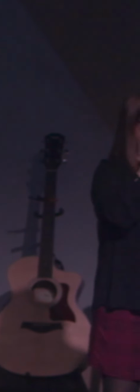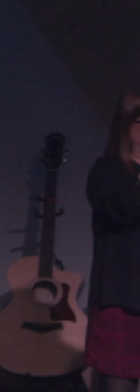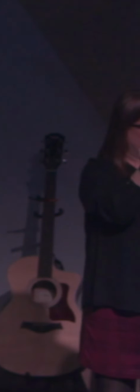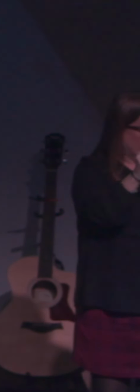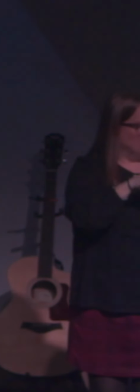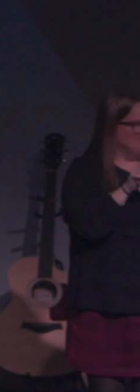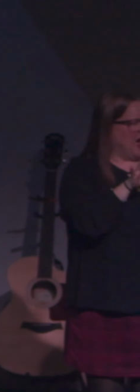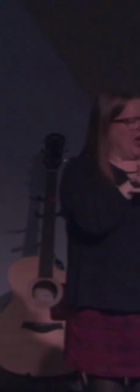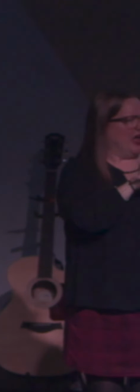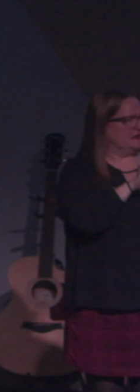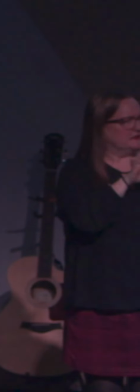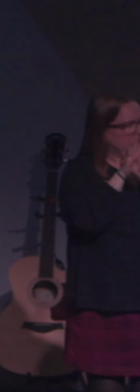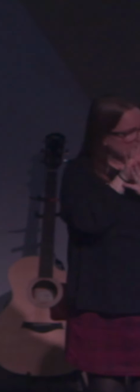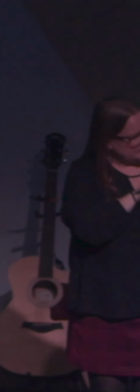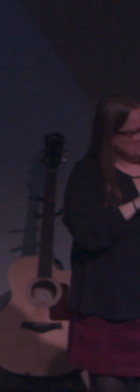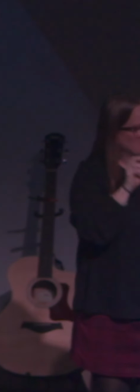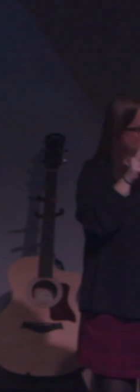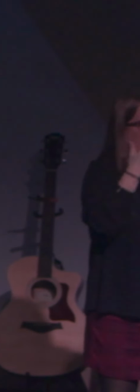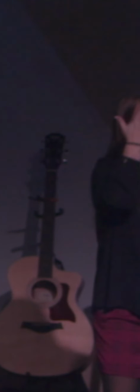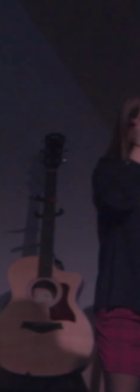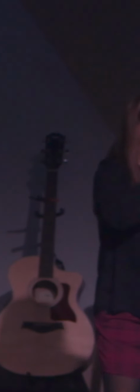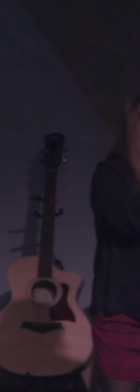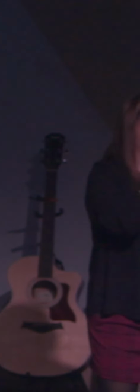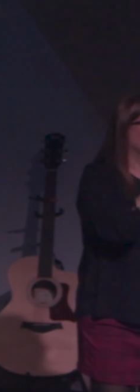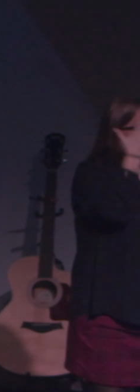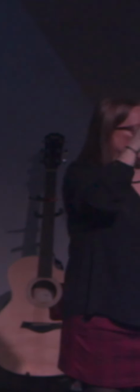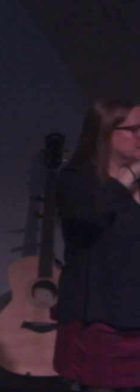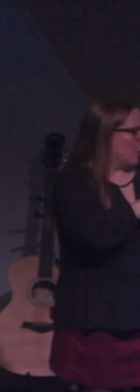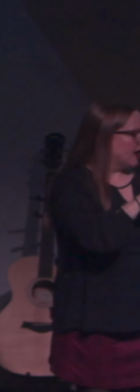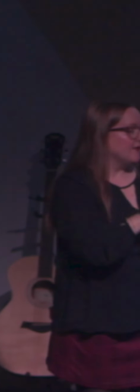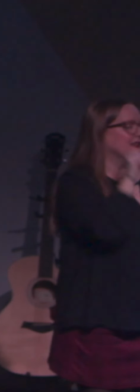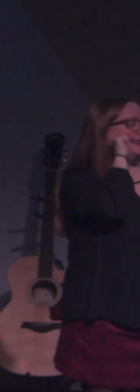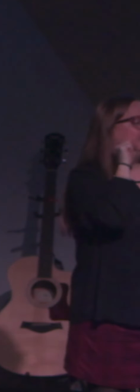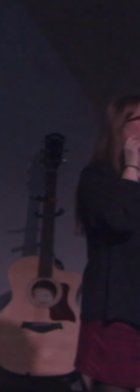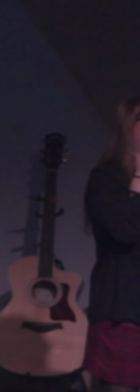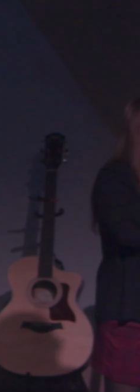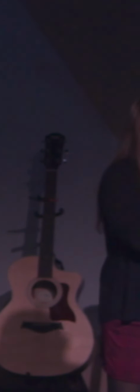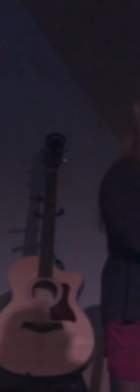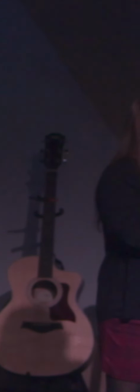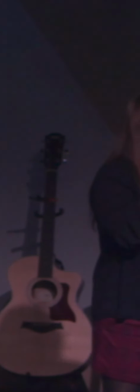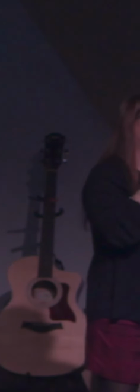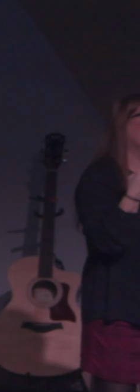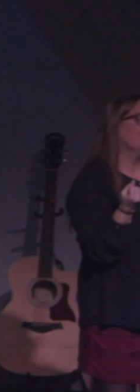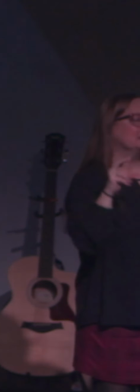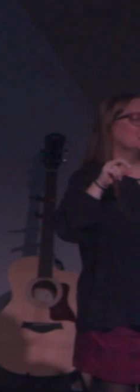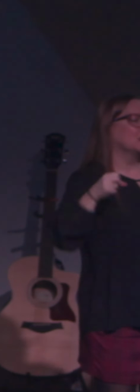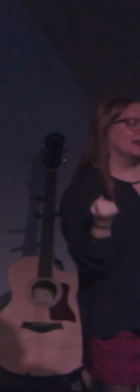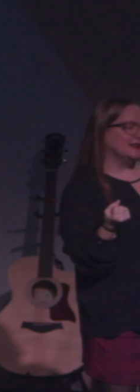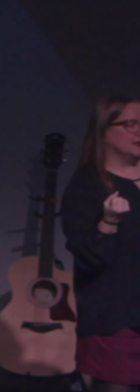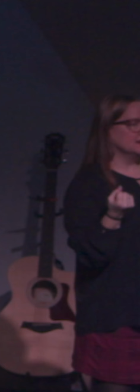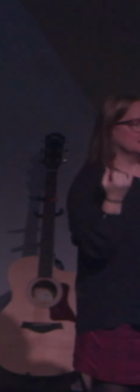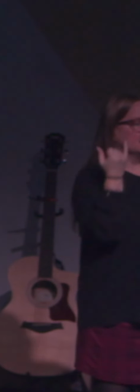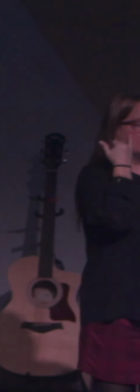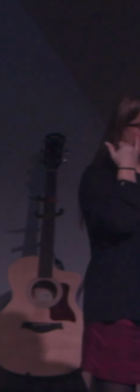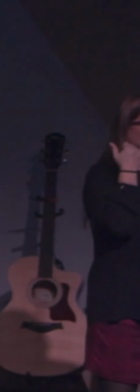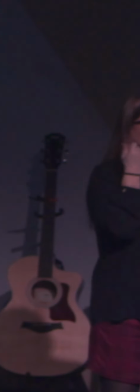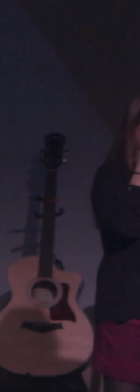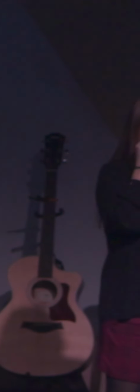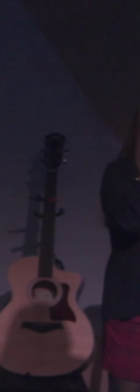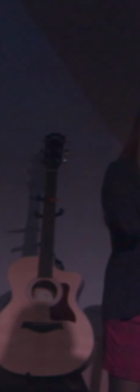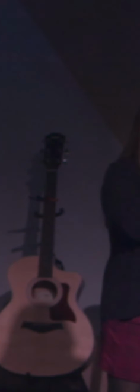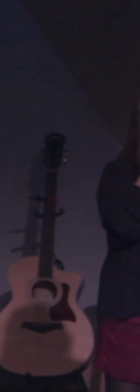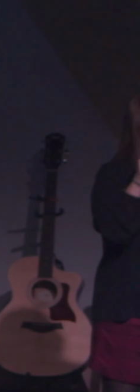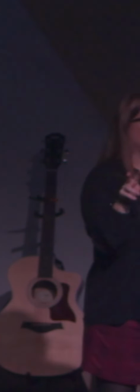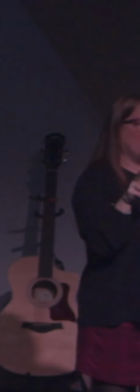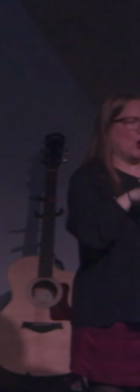Like, I know enough. I'm getting smart enough. These are the teenage years into our 20s, maybe 30s, if we don't wake up too quick. And we're like,